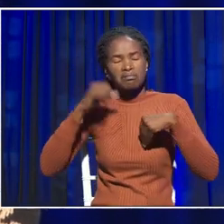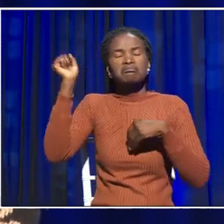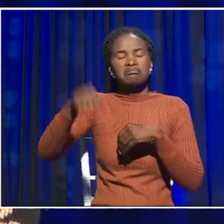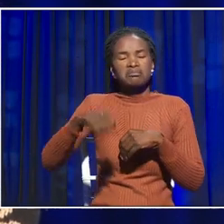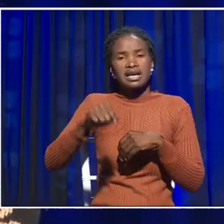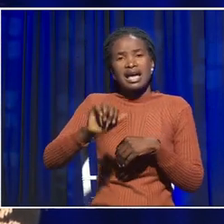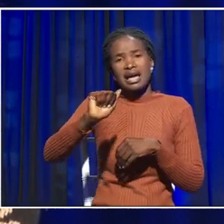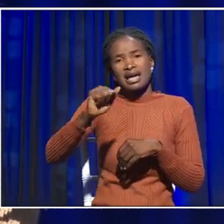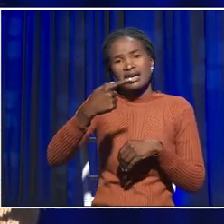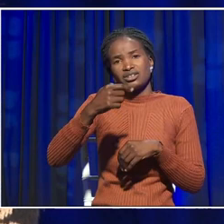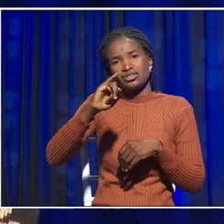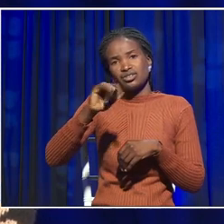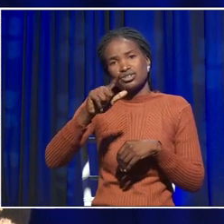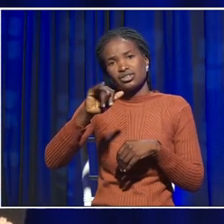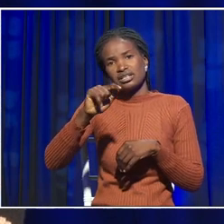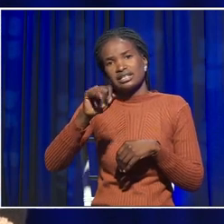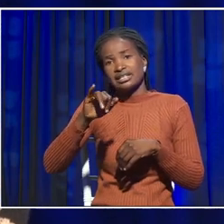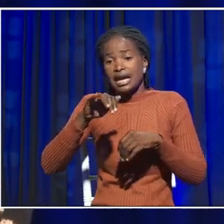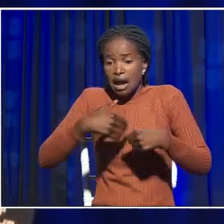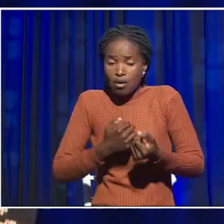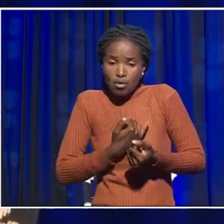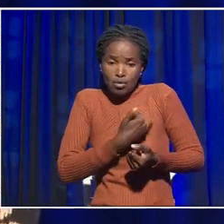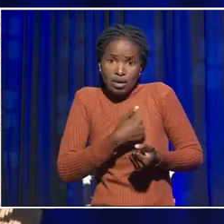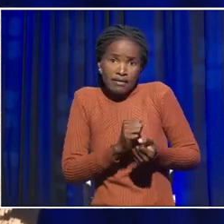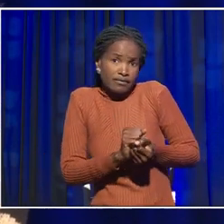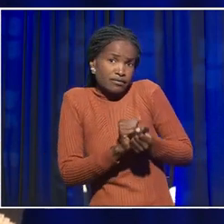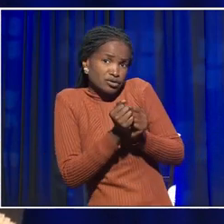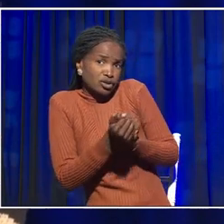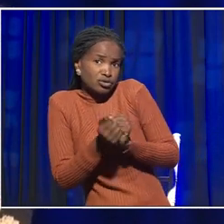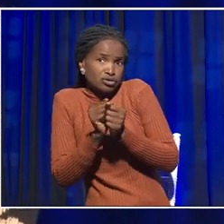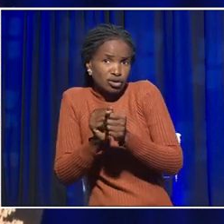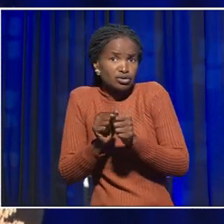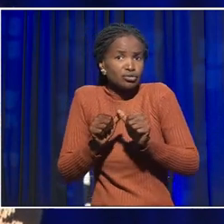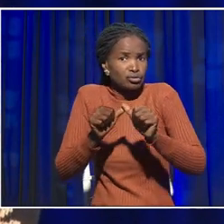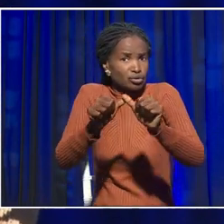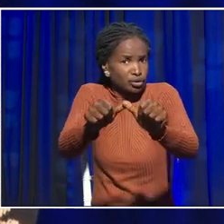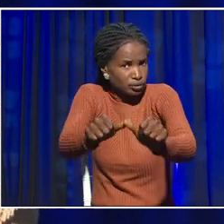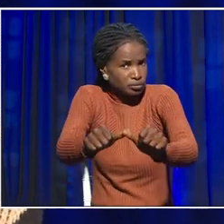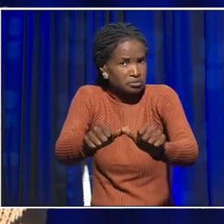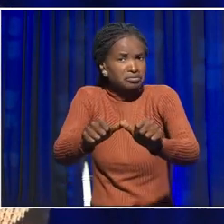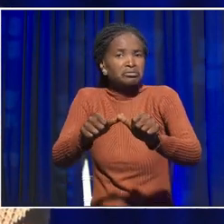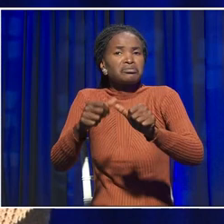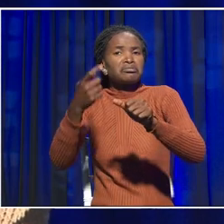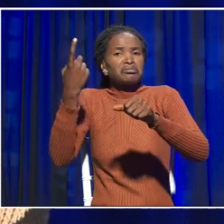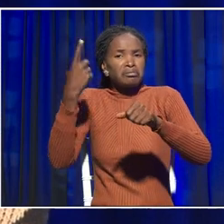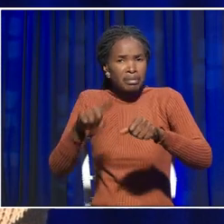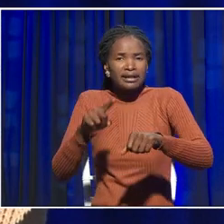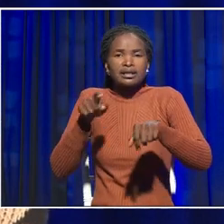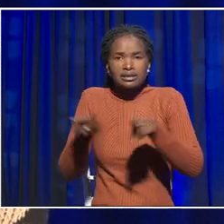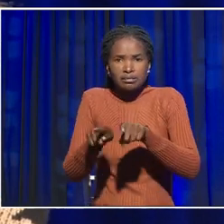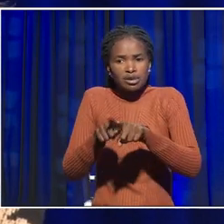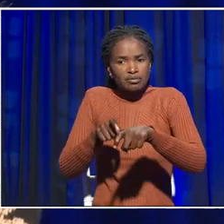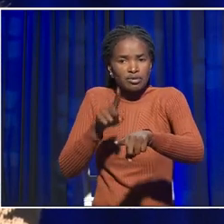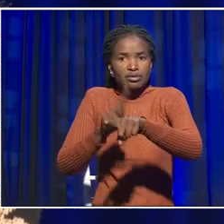that agility is how do you survive in a way that is smart, and how do you do it in a time which actually